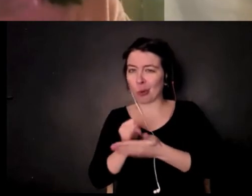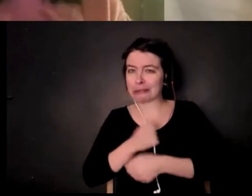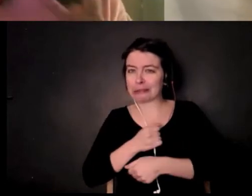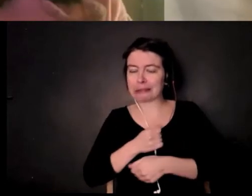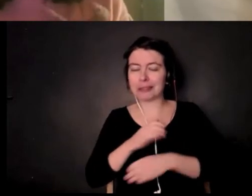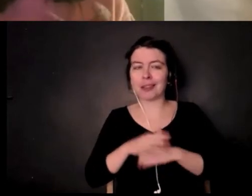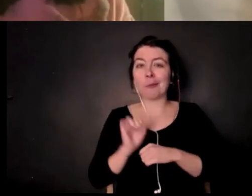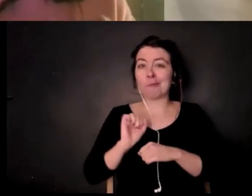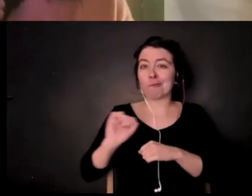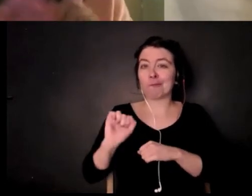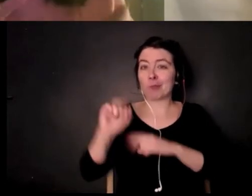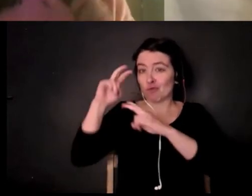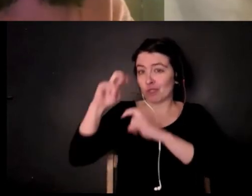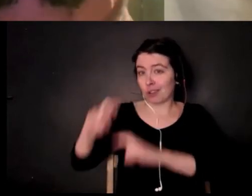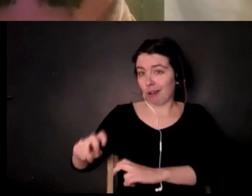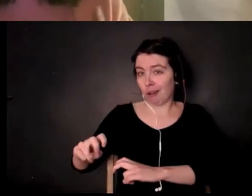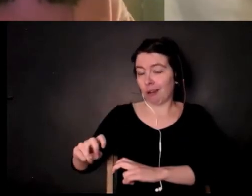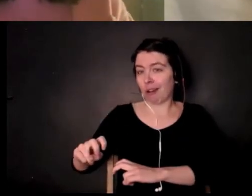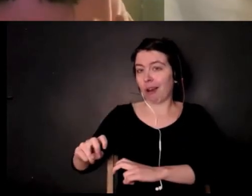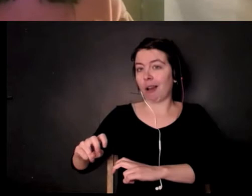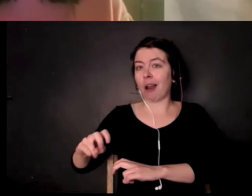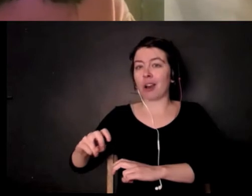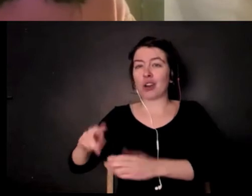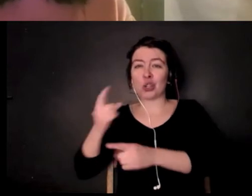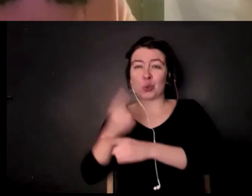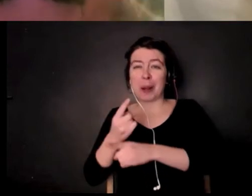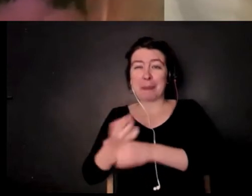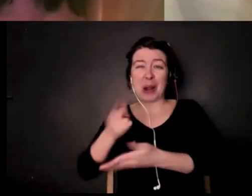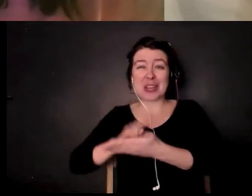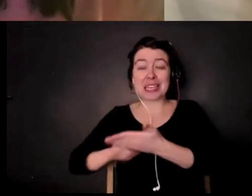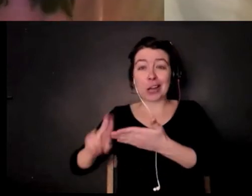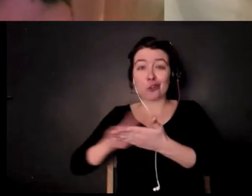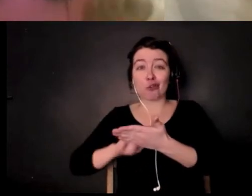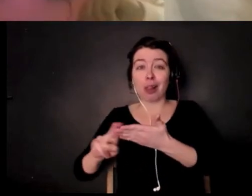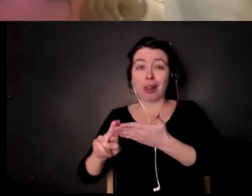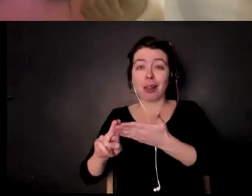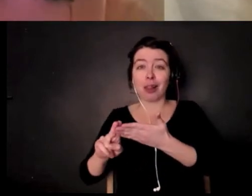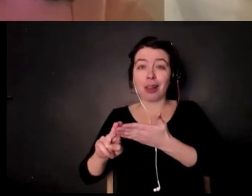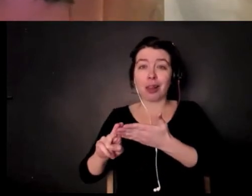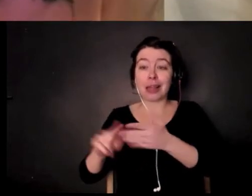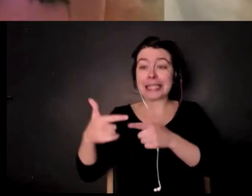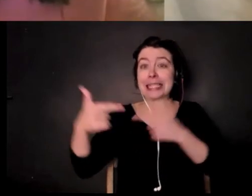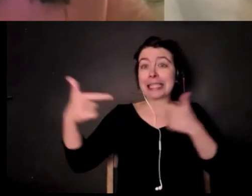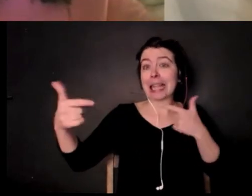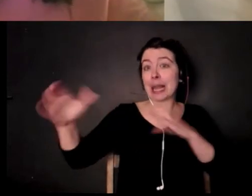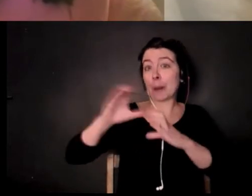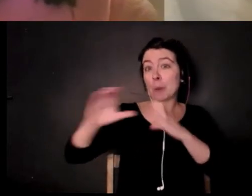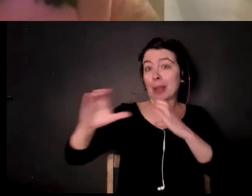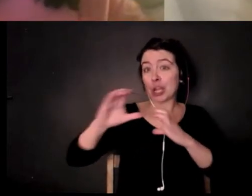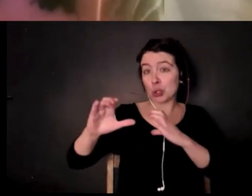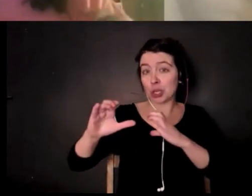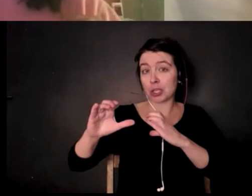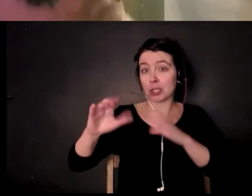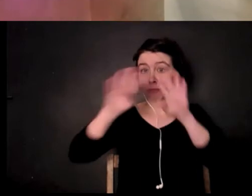talks about these natural telecommunications between the poles, the Arctic